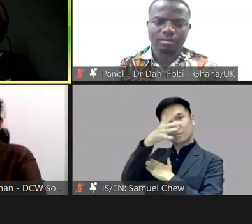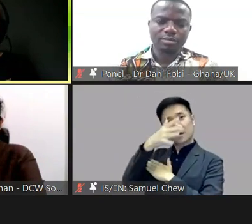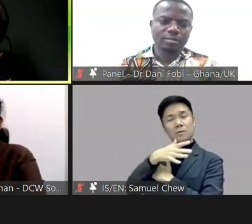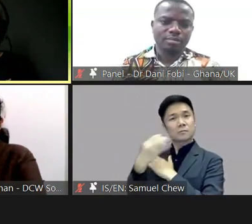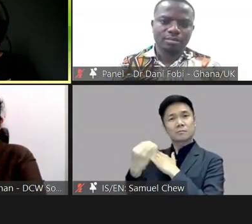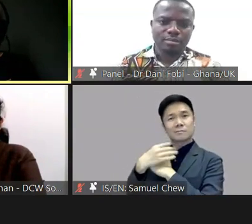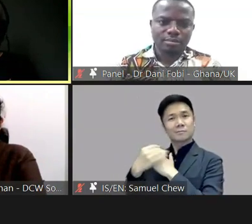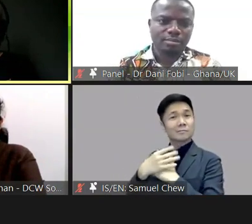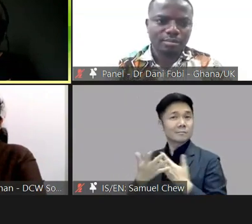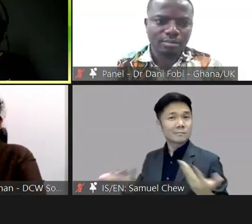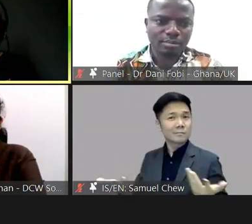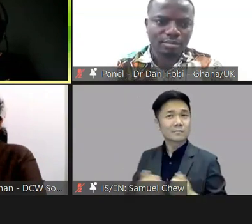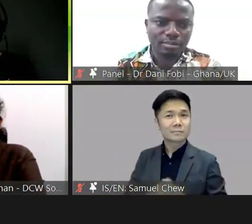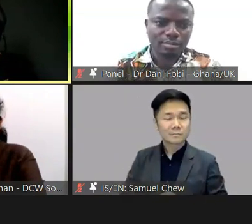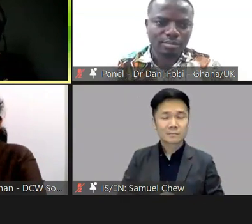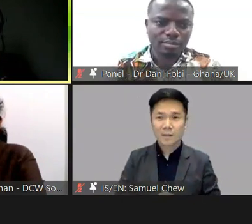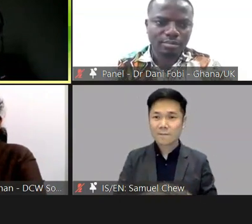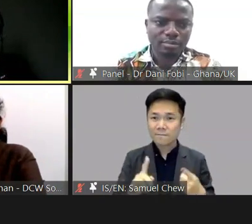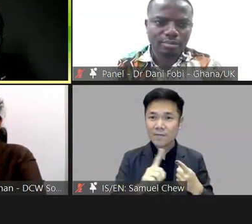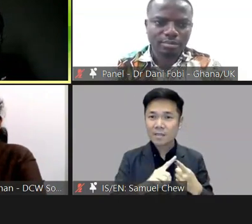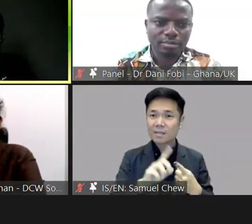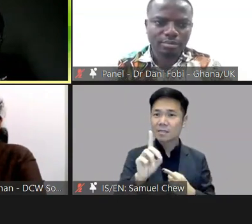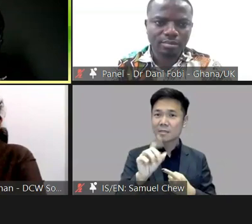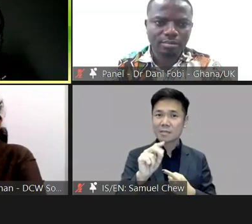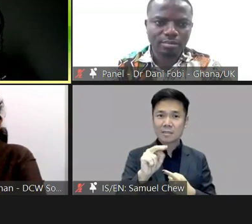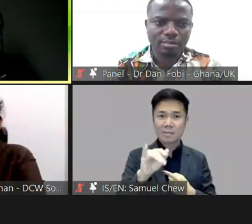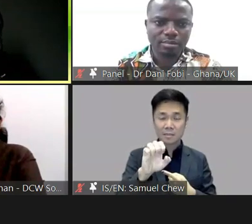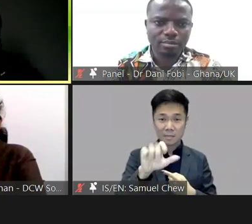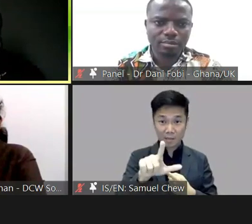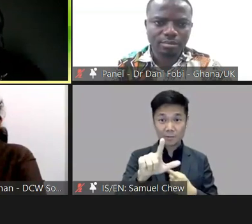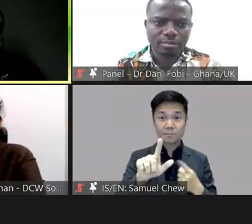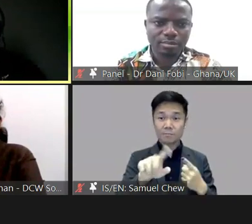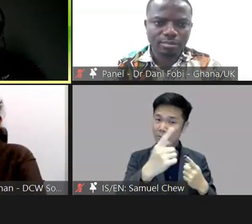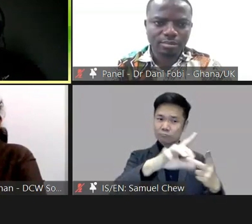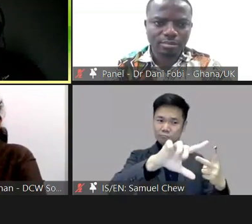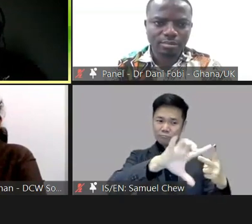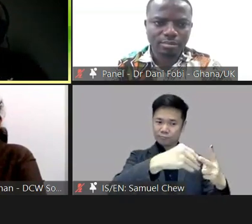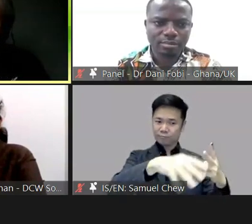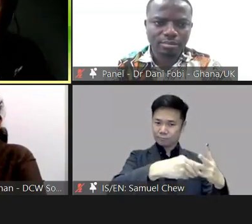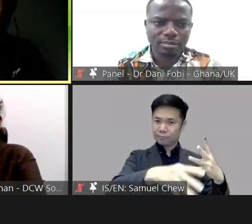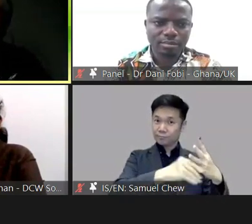sure others may want to add to what he says.